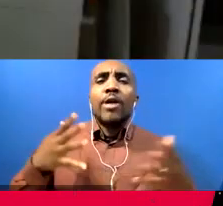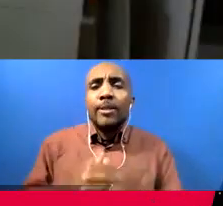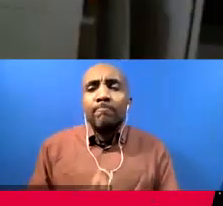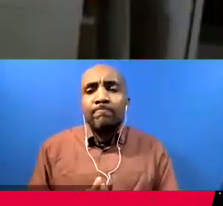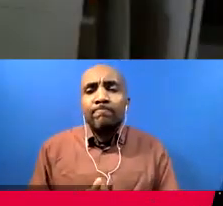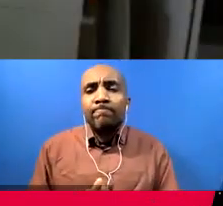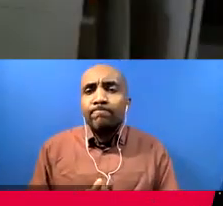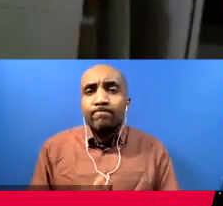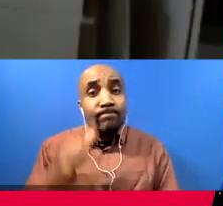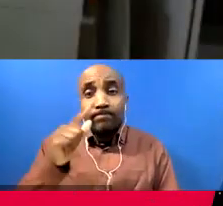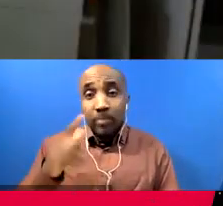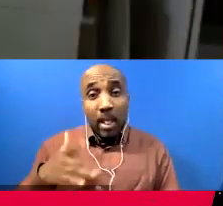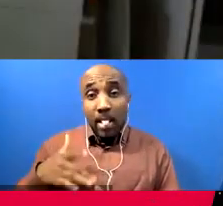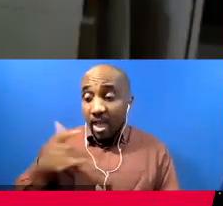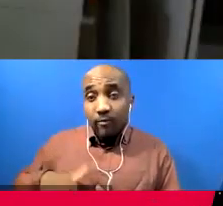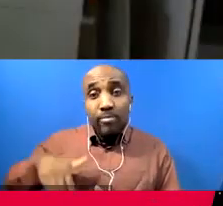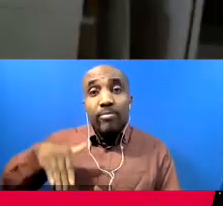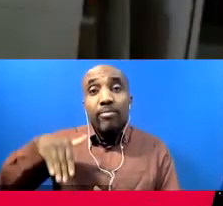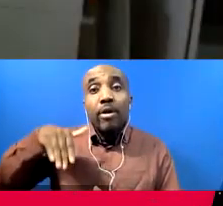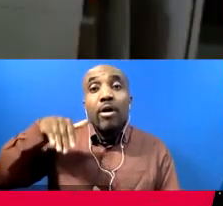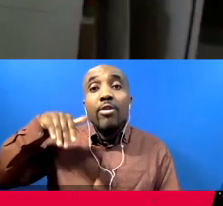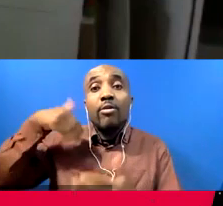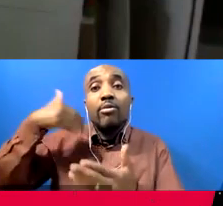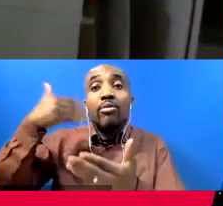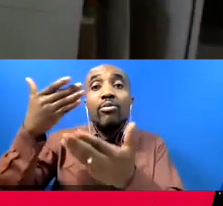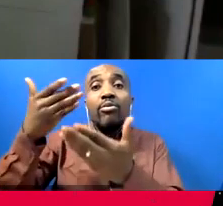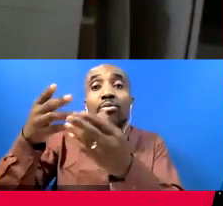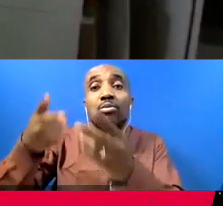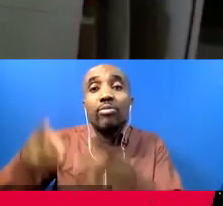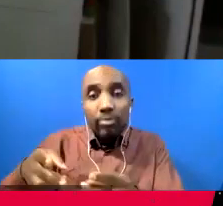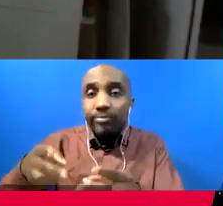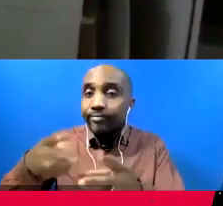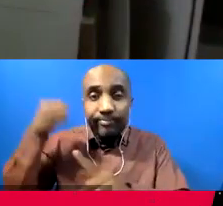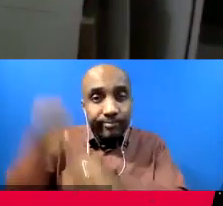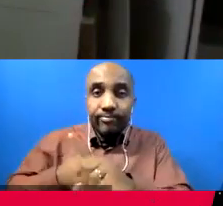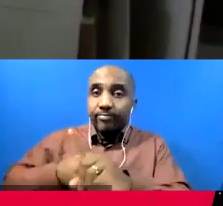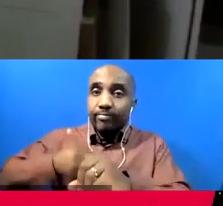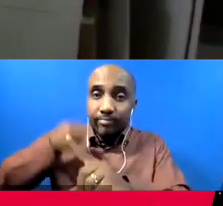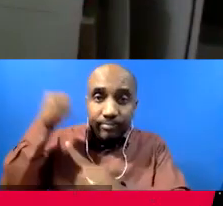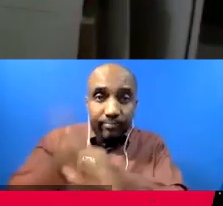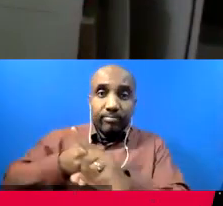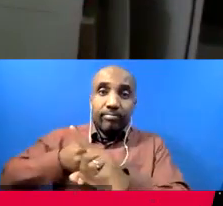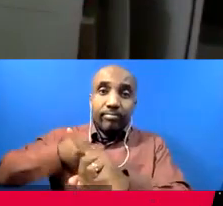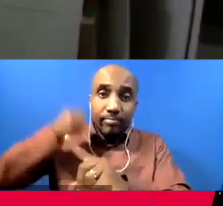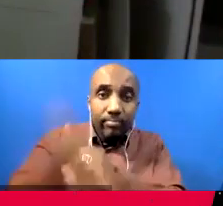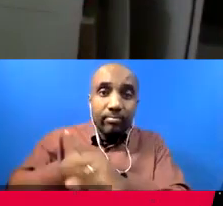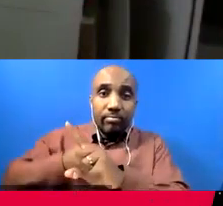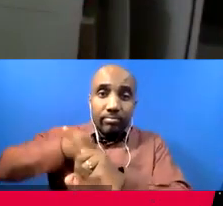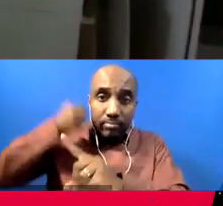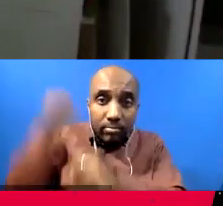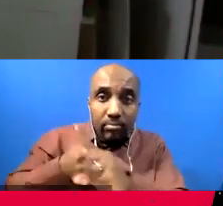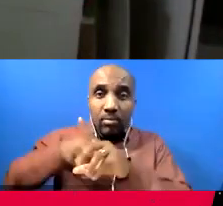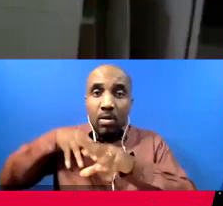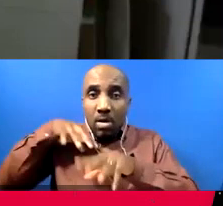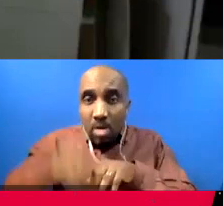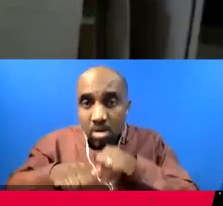Well, freedom is something that you probably will fight your entire life to get, and you probably will not get,